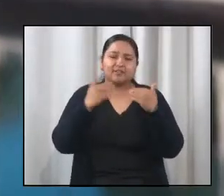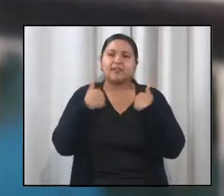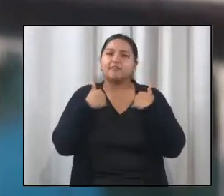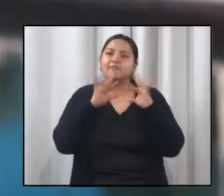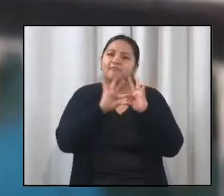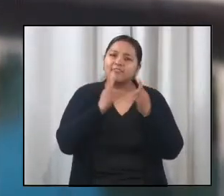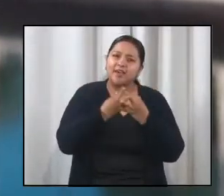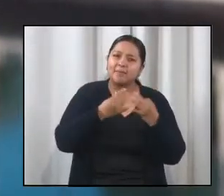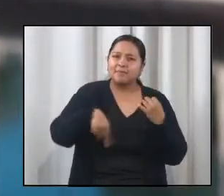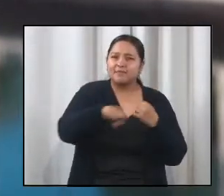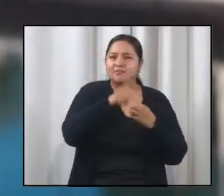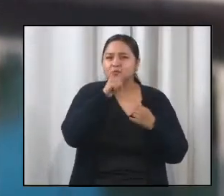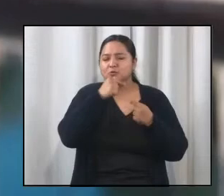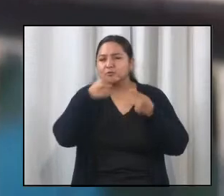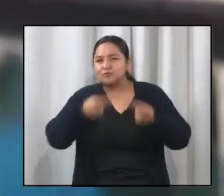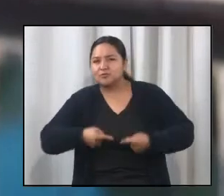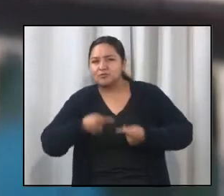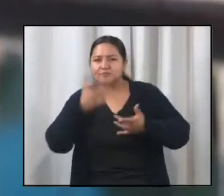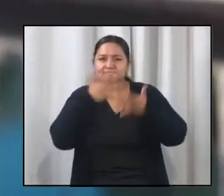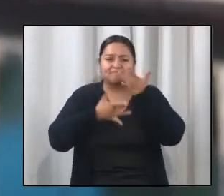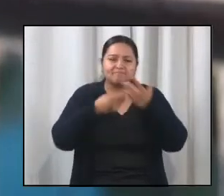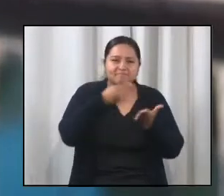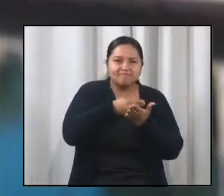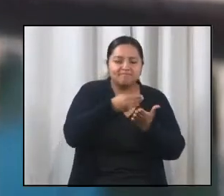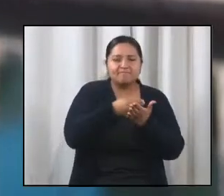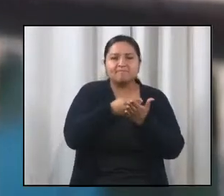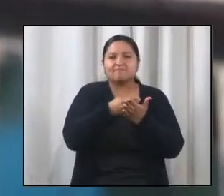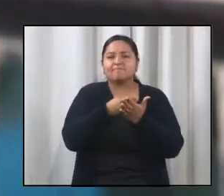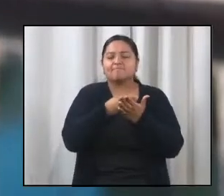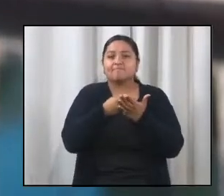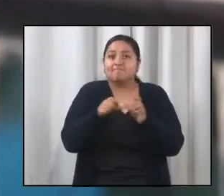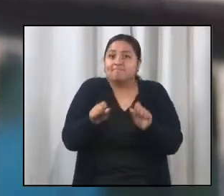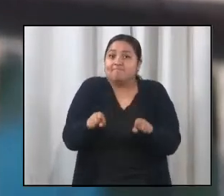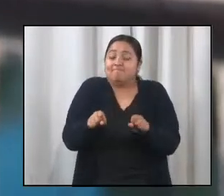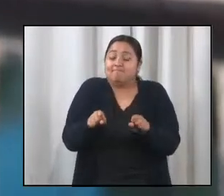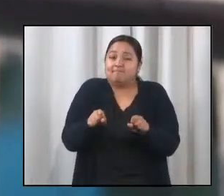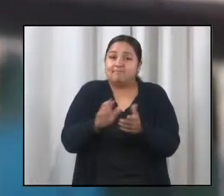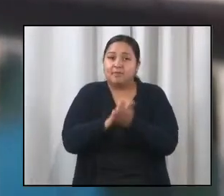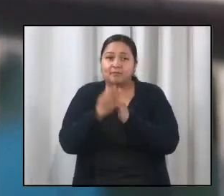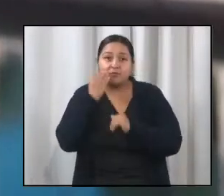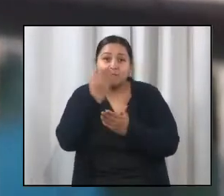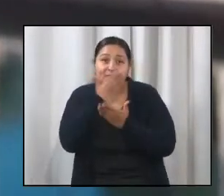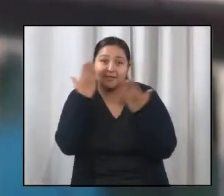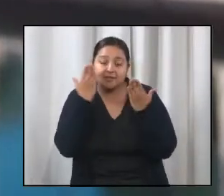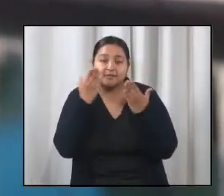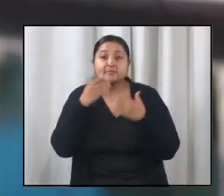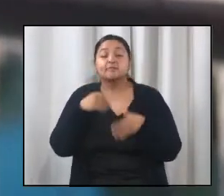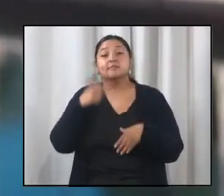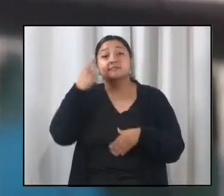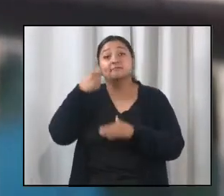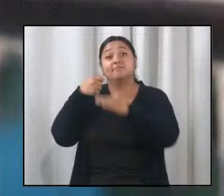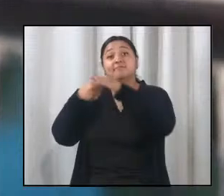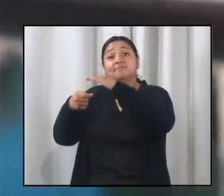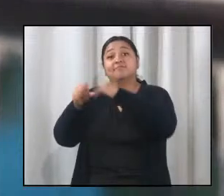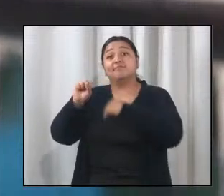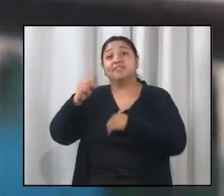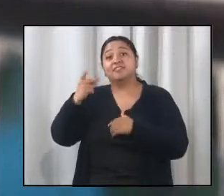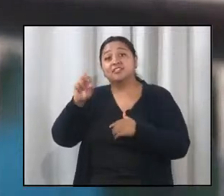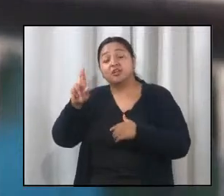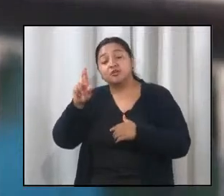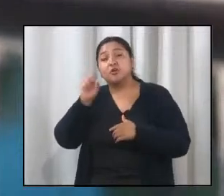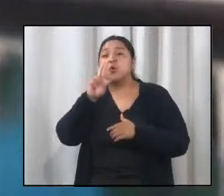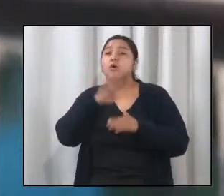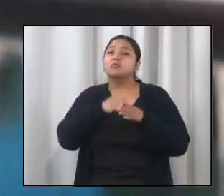concern, of potentially falling into homelessness, we see the number of families in shelters and living in unsheltered